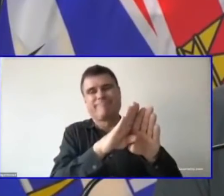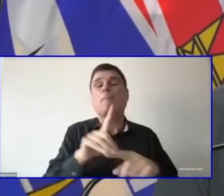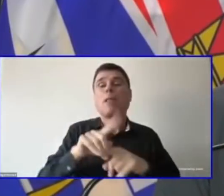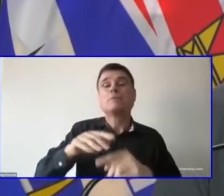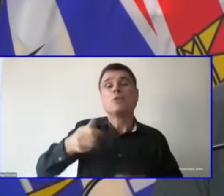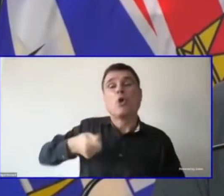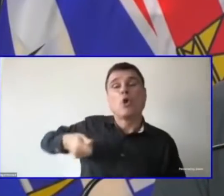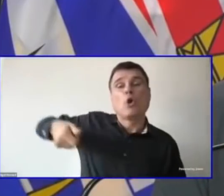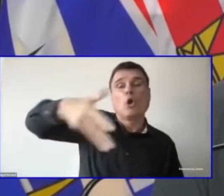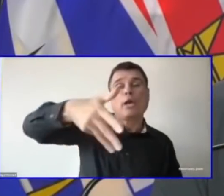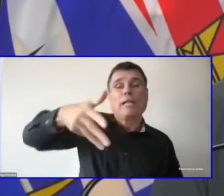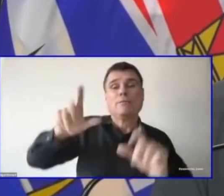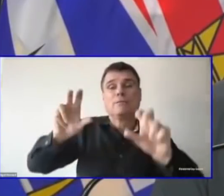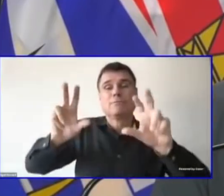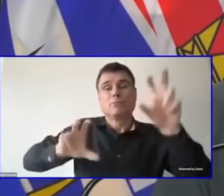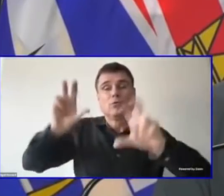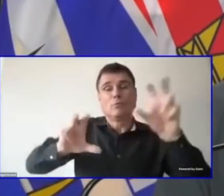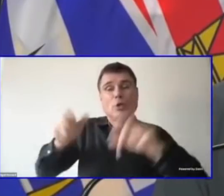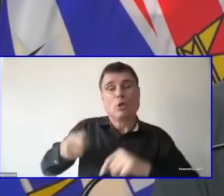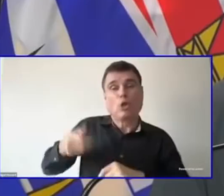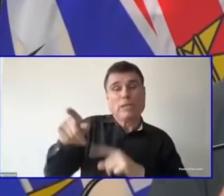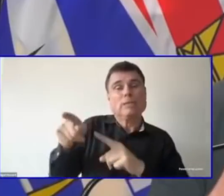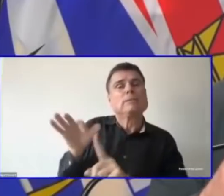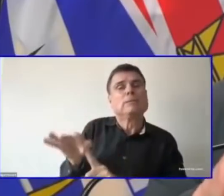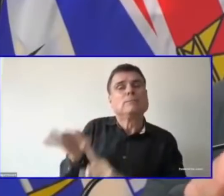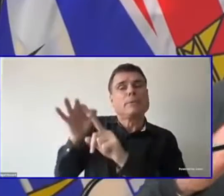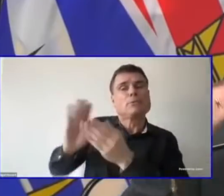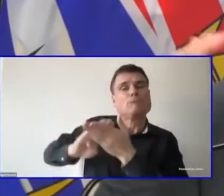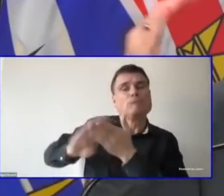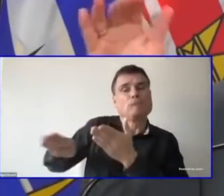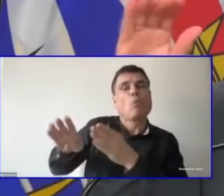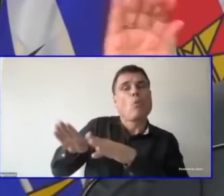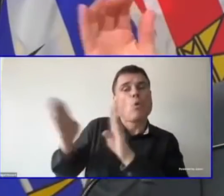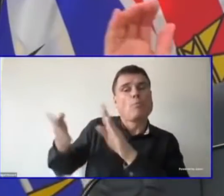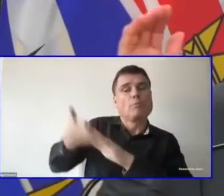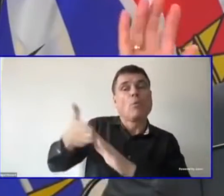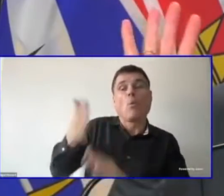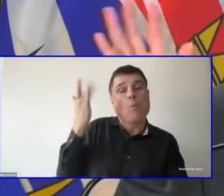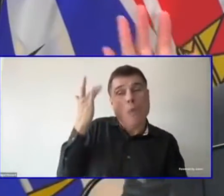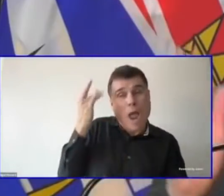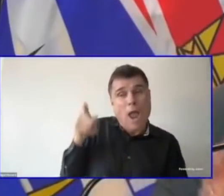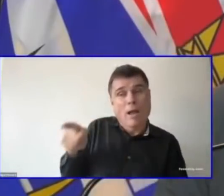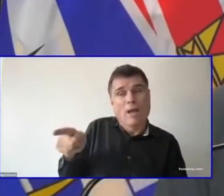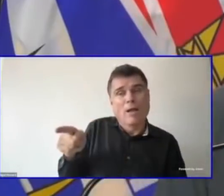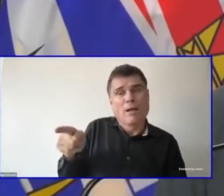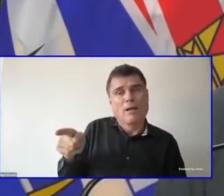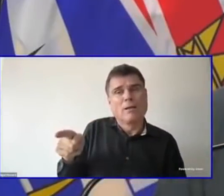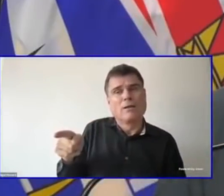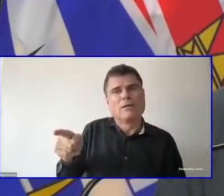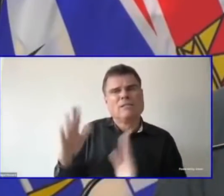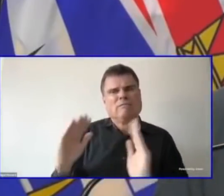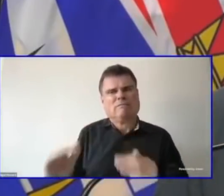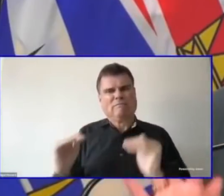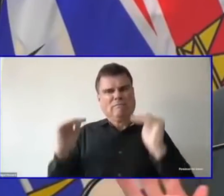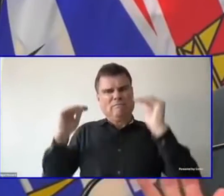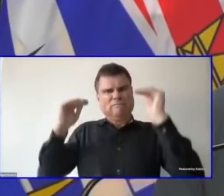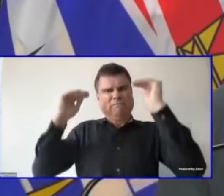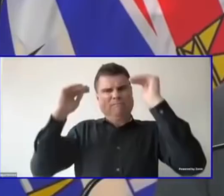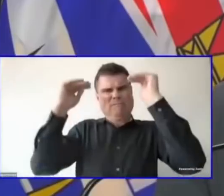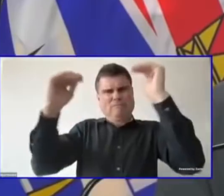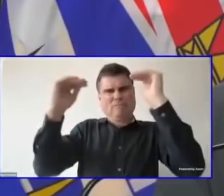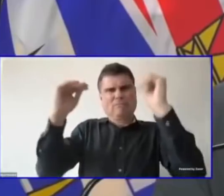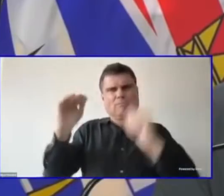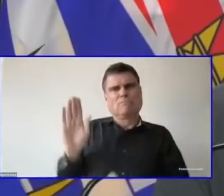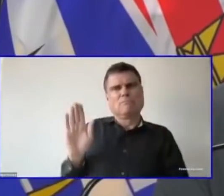looking at, it really is about trying to have the higher level competitive sports being able to do things in a certain